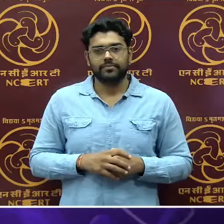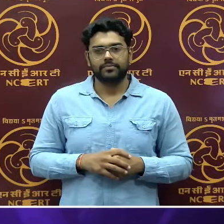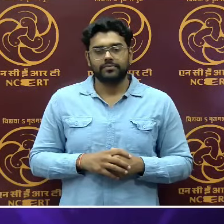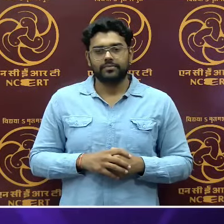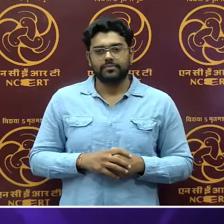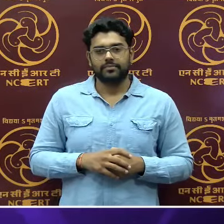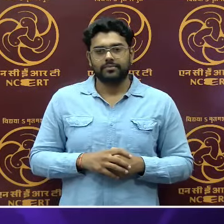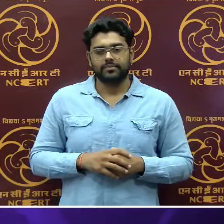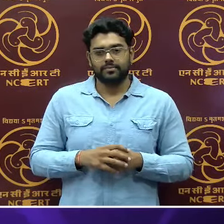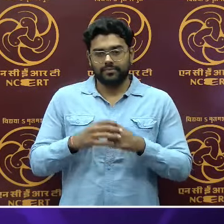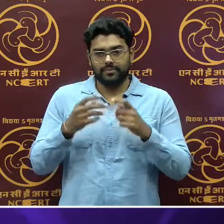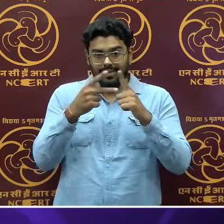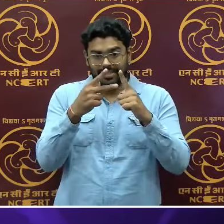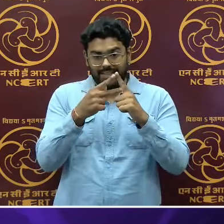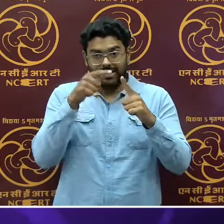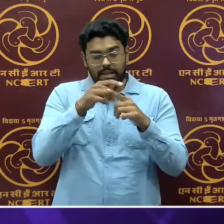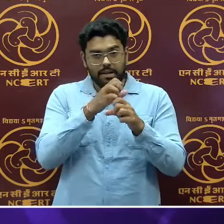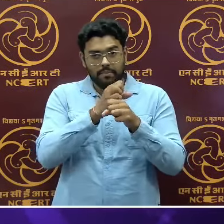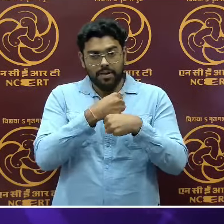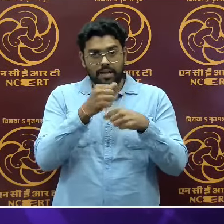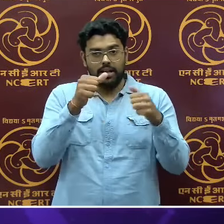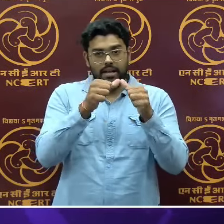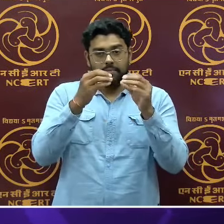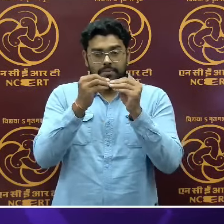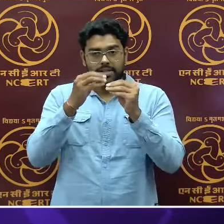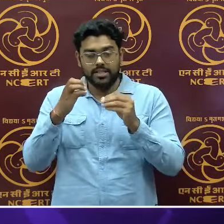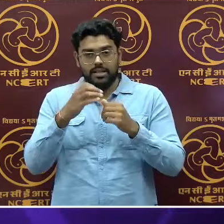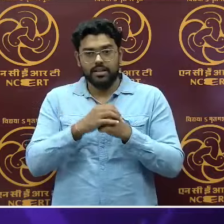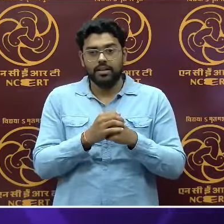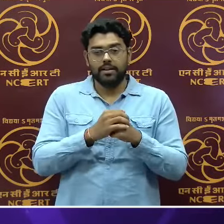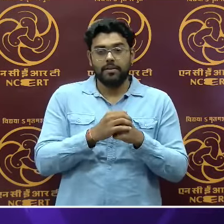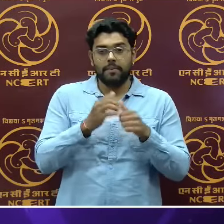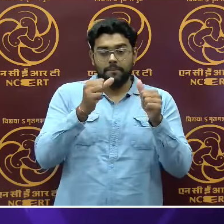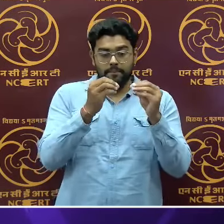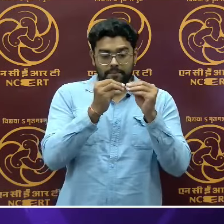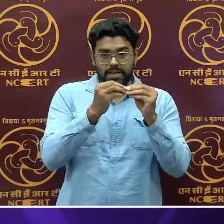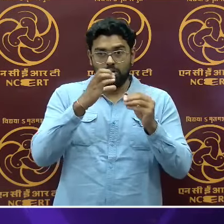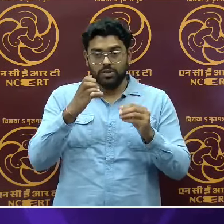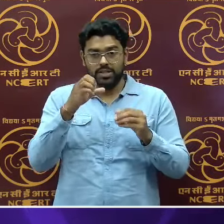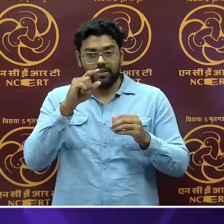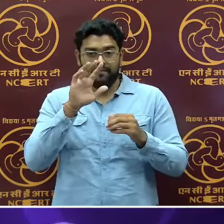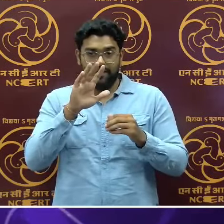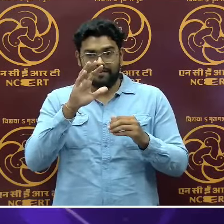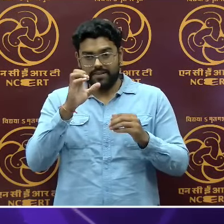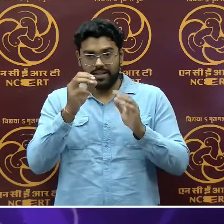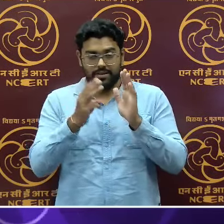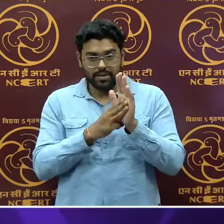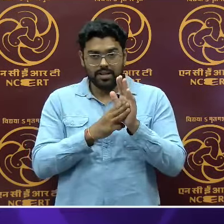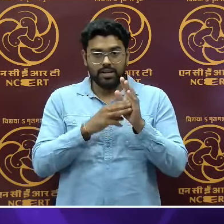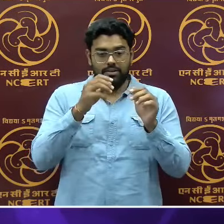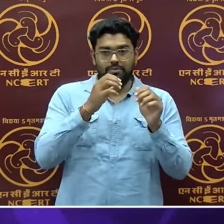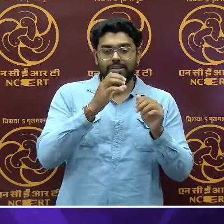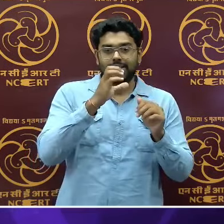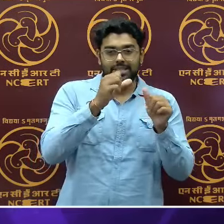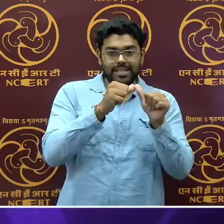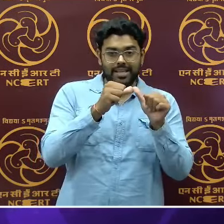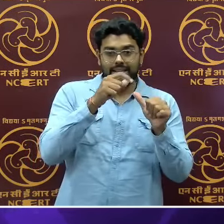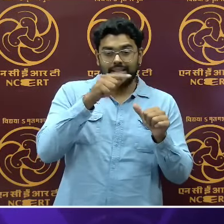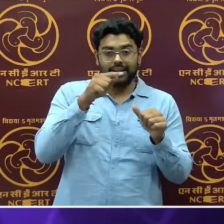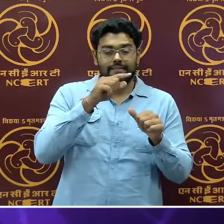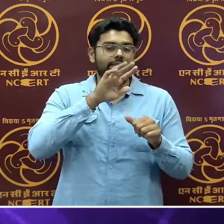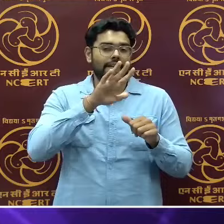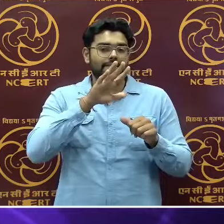See, construct a triangle ABC with BC is equal to 5 centimeters, AB is equal to 6 centimeters and CA is equal to